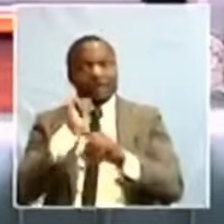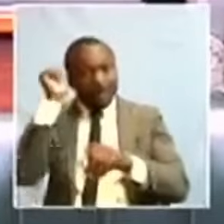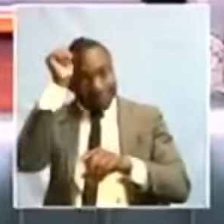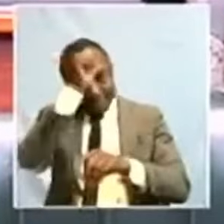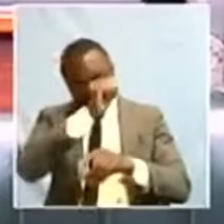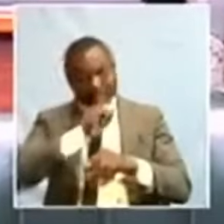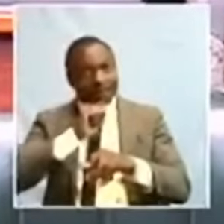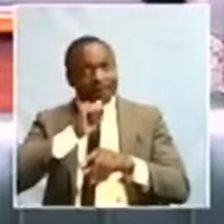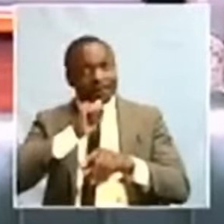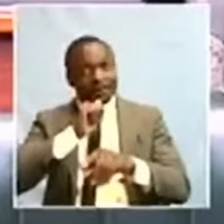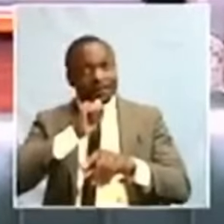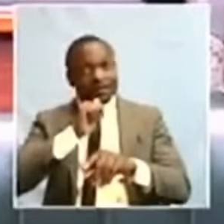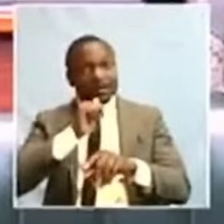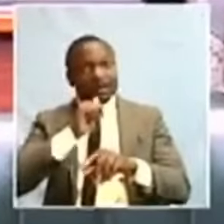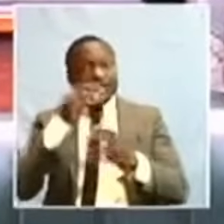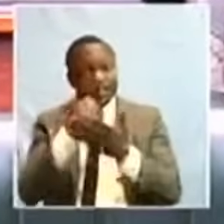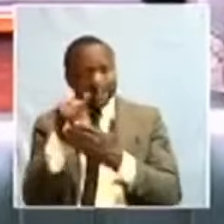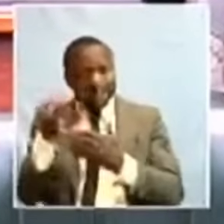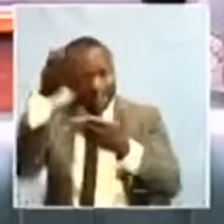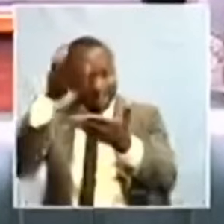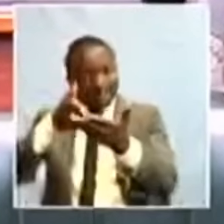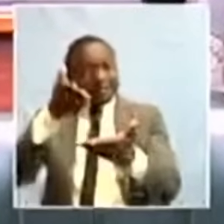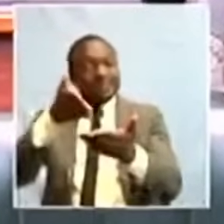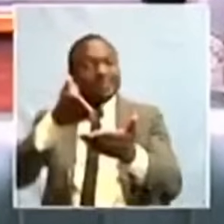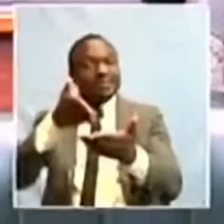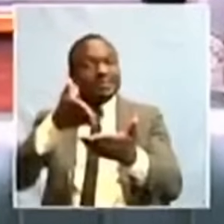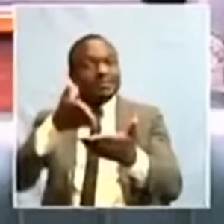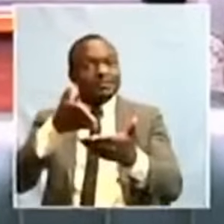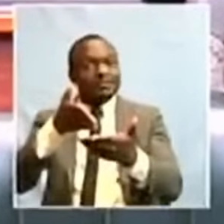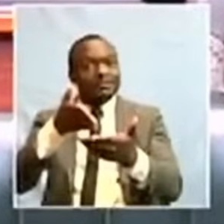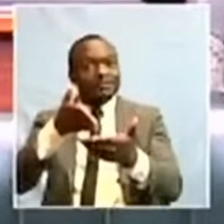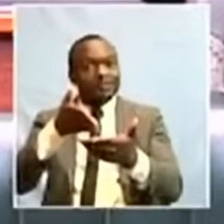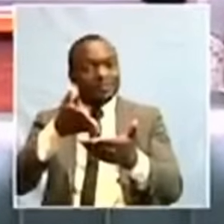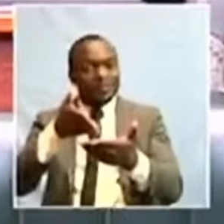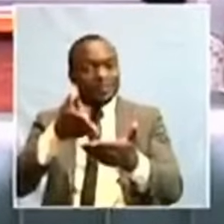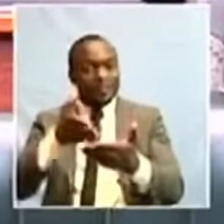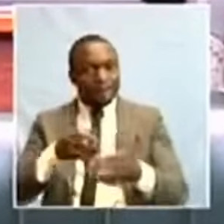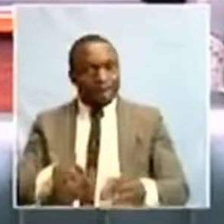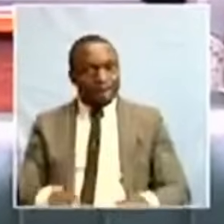matter. In fact, this heat and